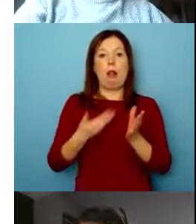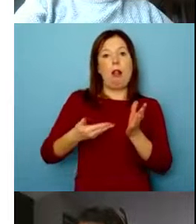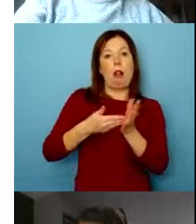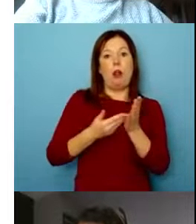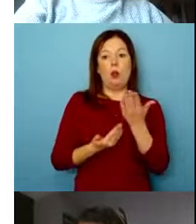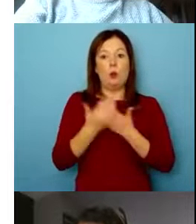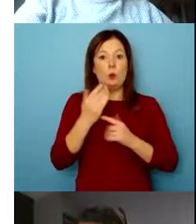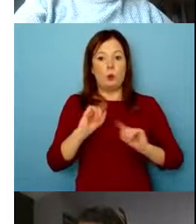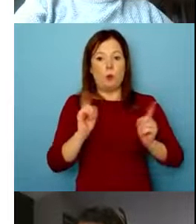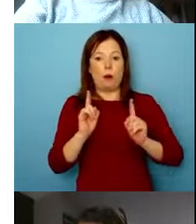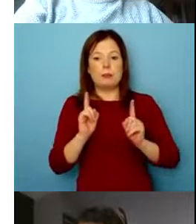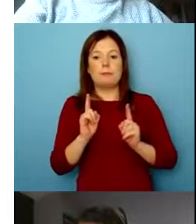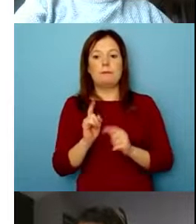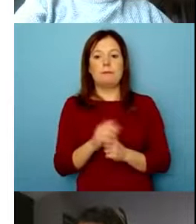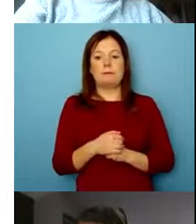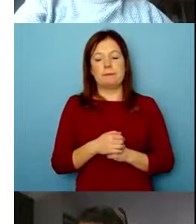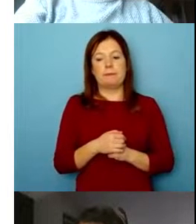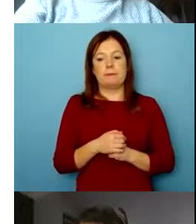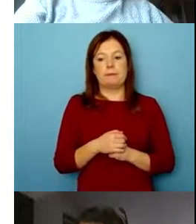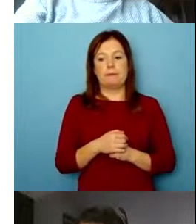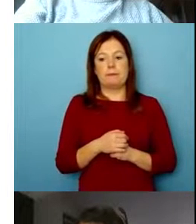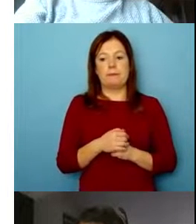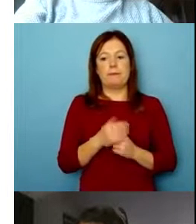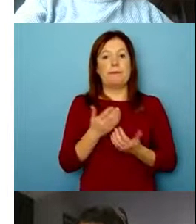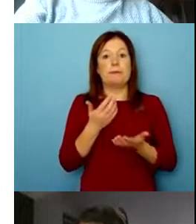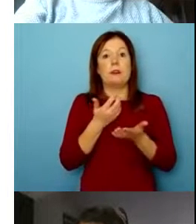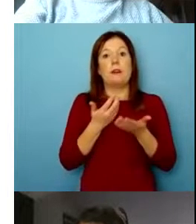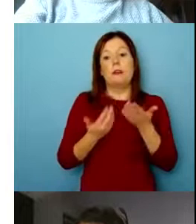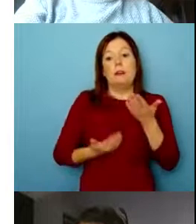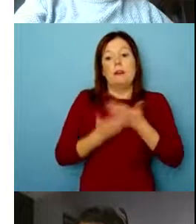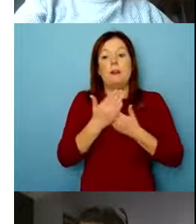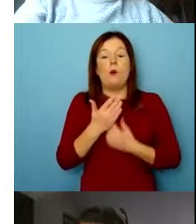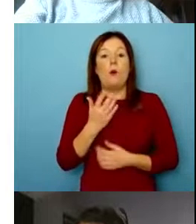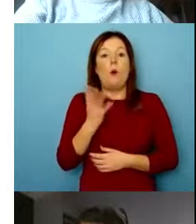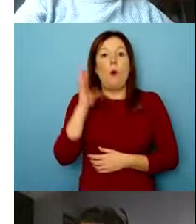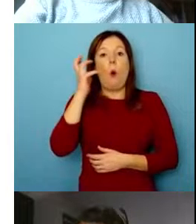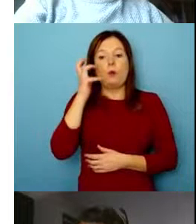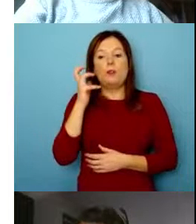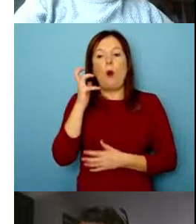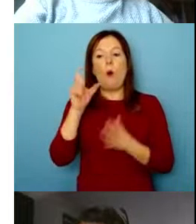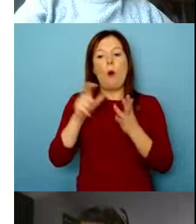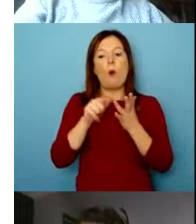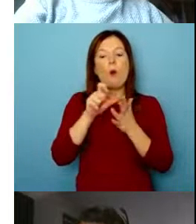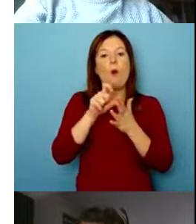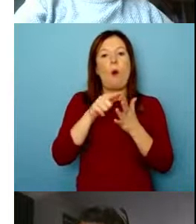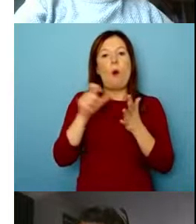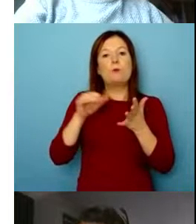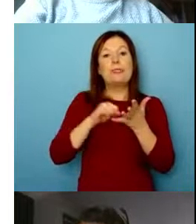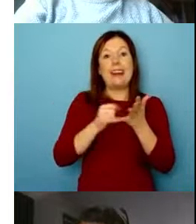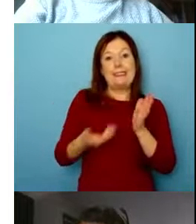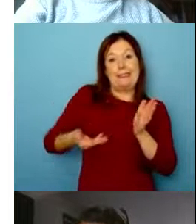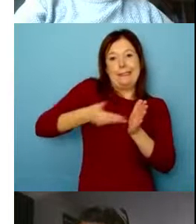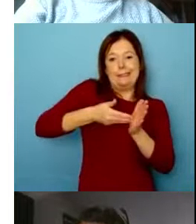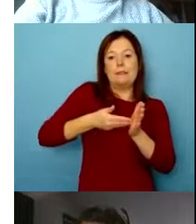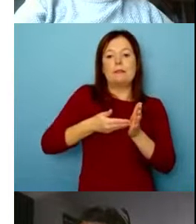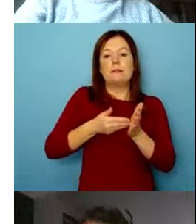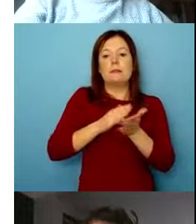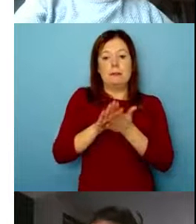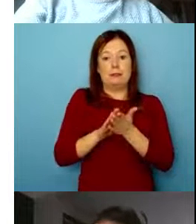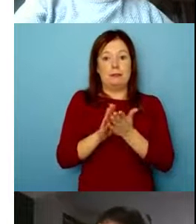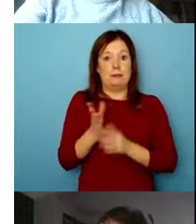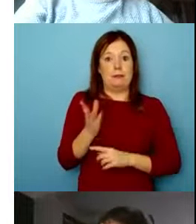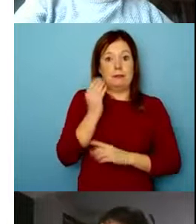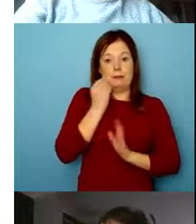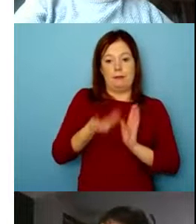example, dialogue enhancement using some of the modern audio codec features. A little bit more on that later. But also